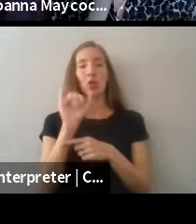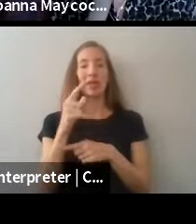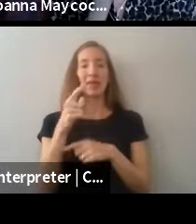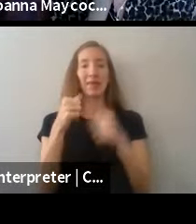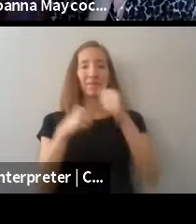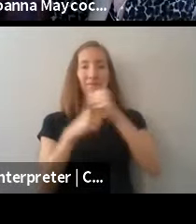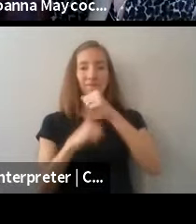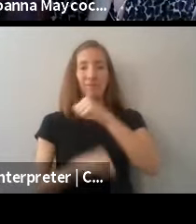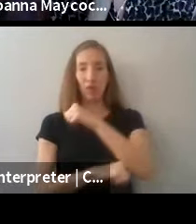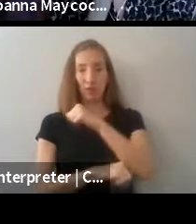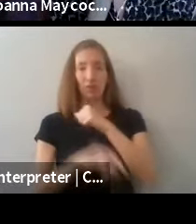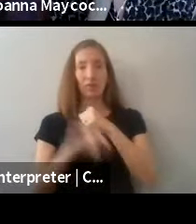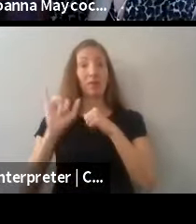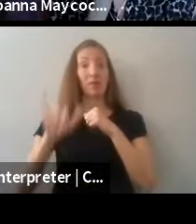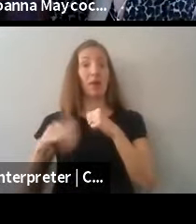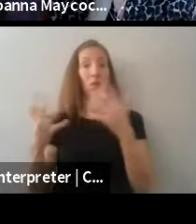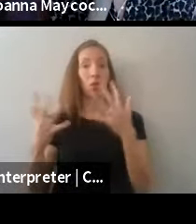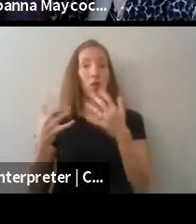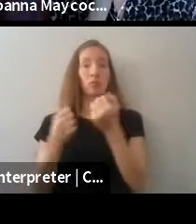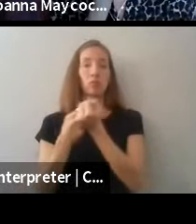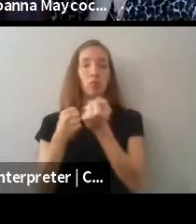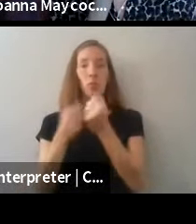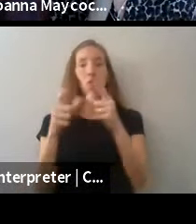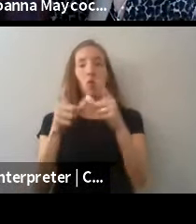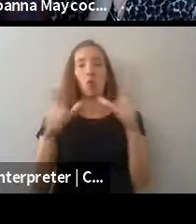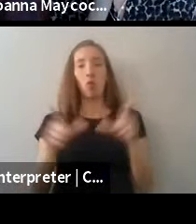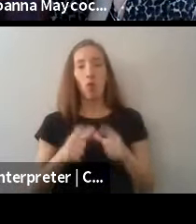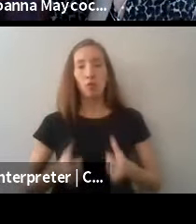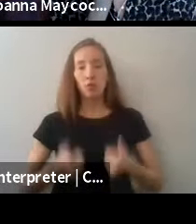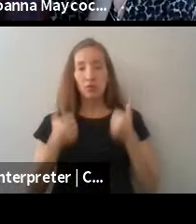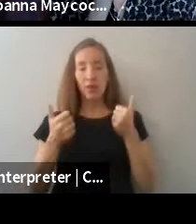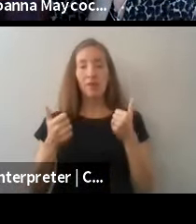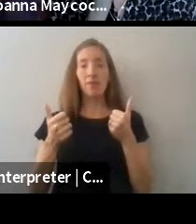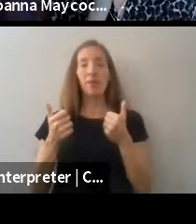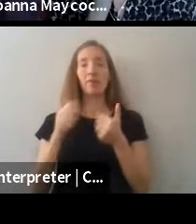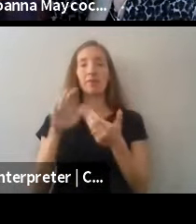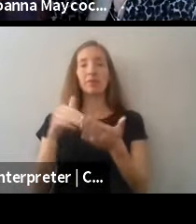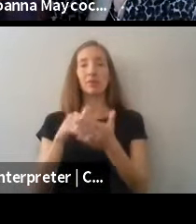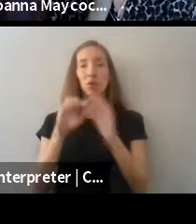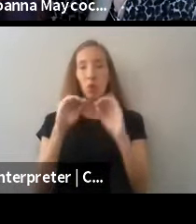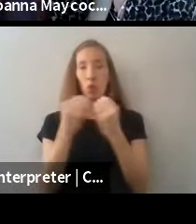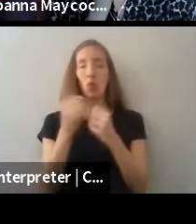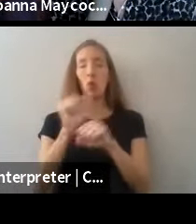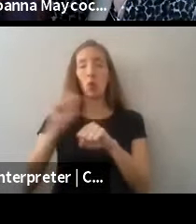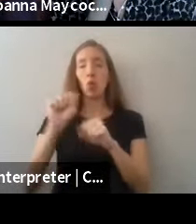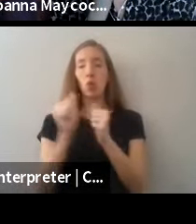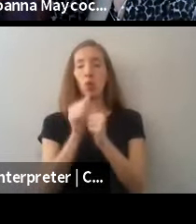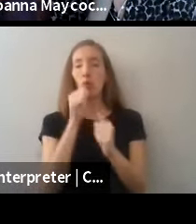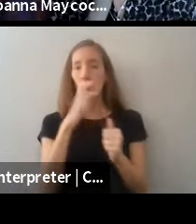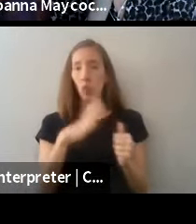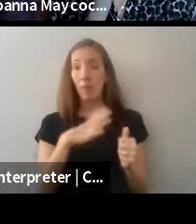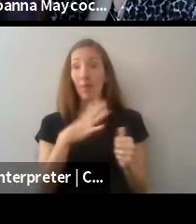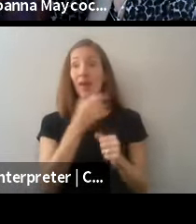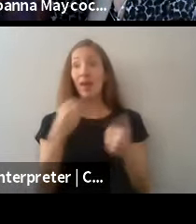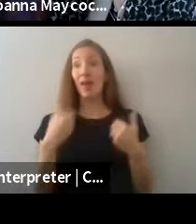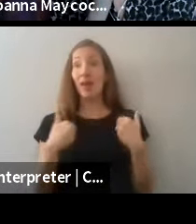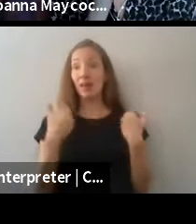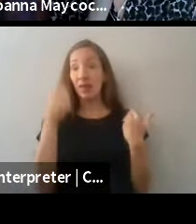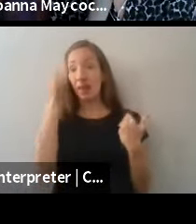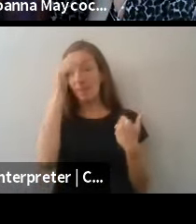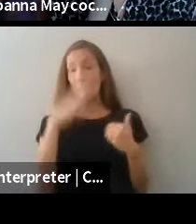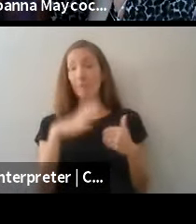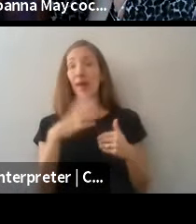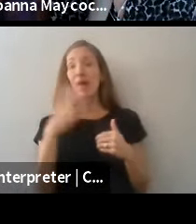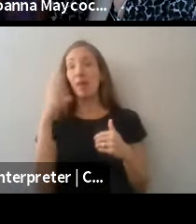provide comprehensive services to women, that works with women and with young men and boys on prevention